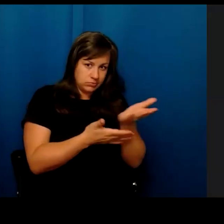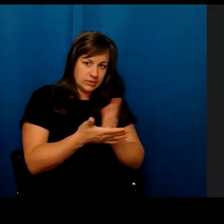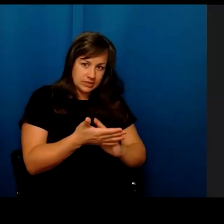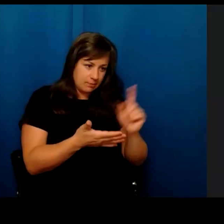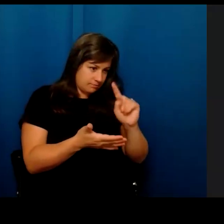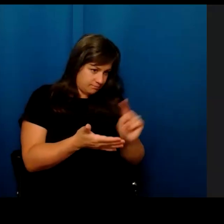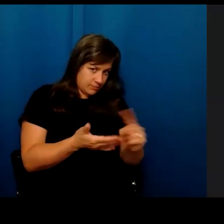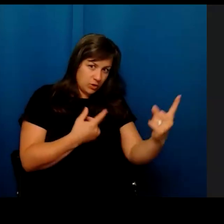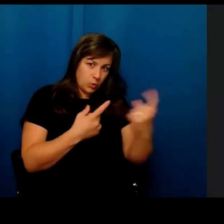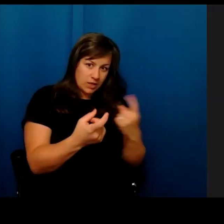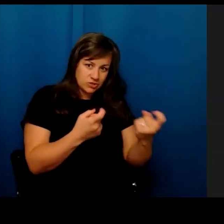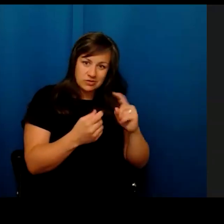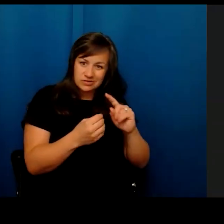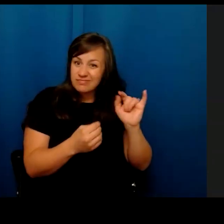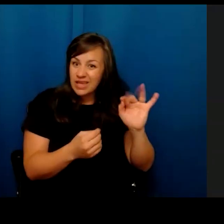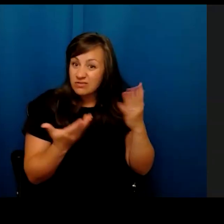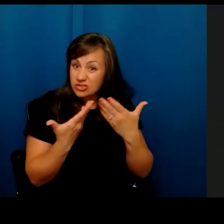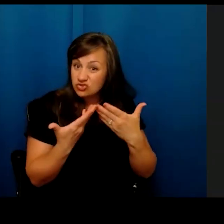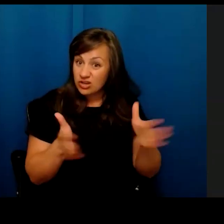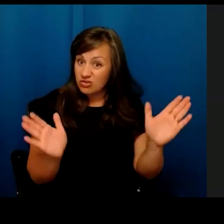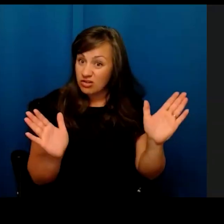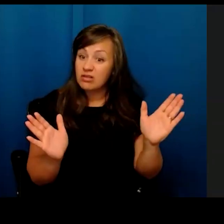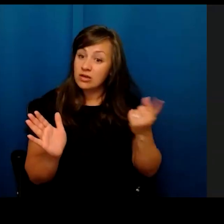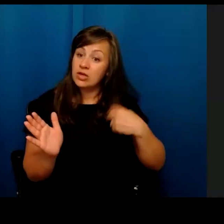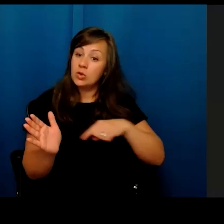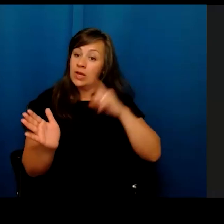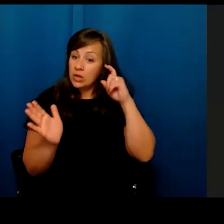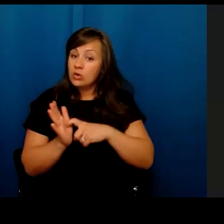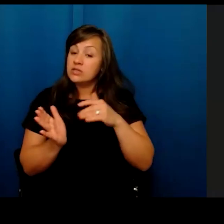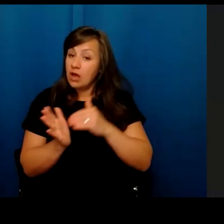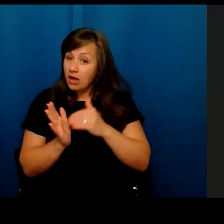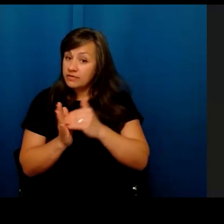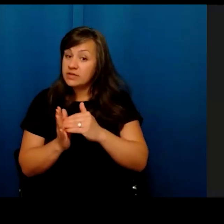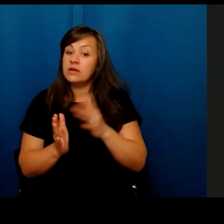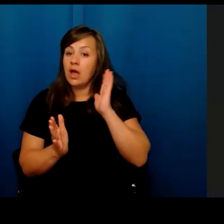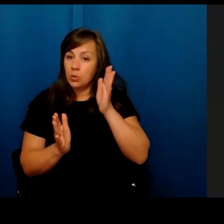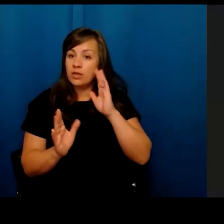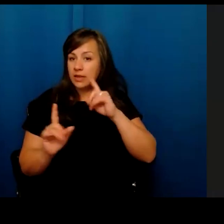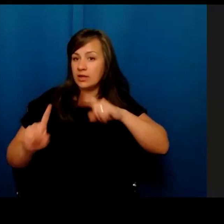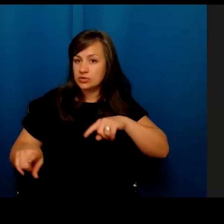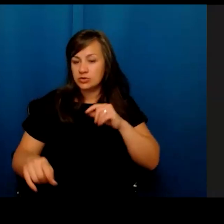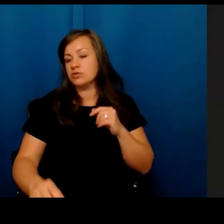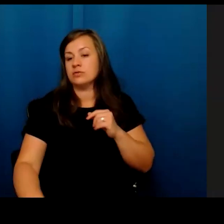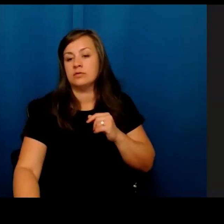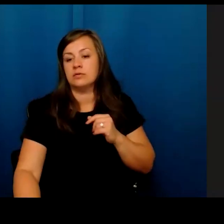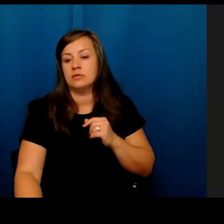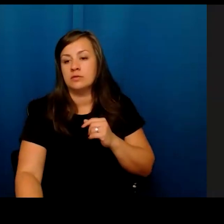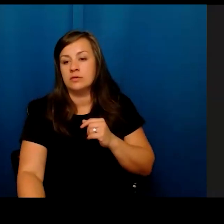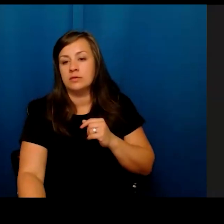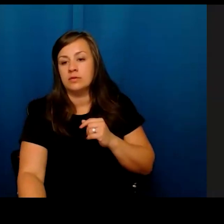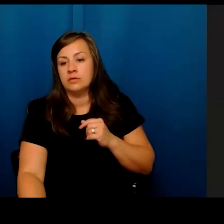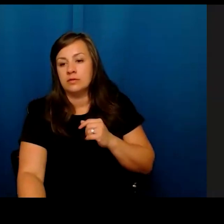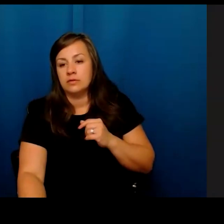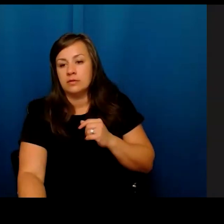asked that are kind of general questions that we see people asking over and over. And we'll do that for a few minutes.